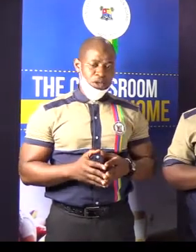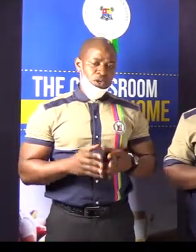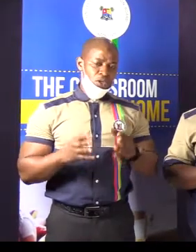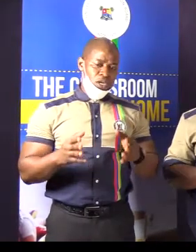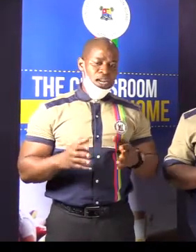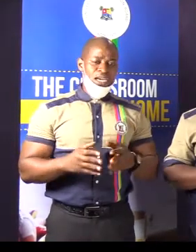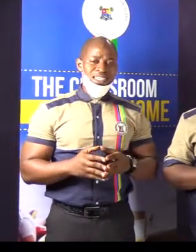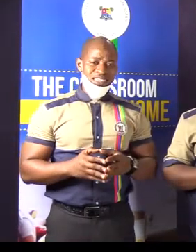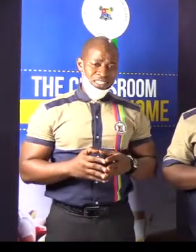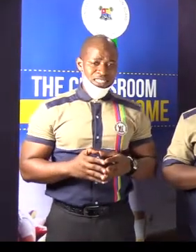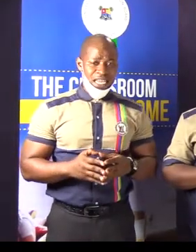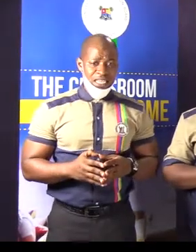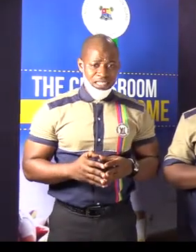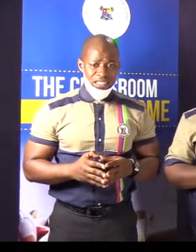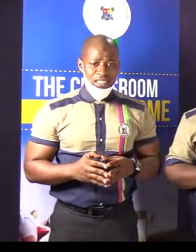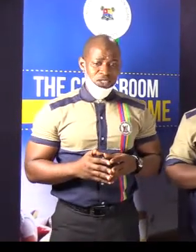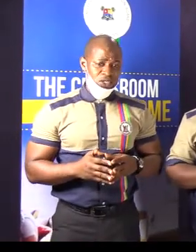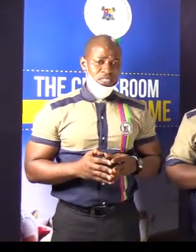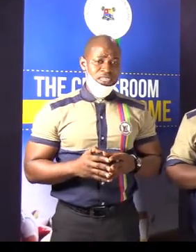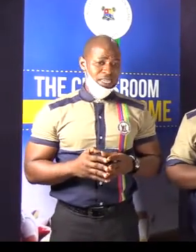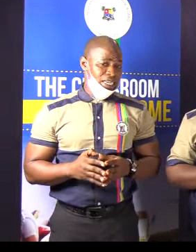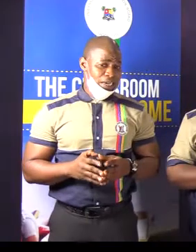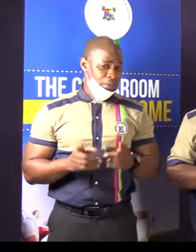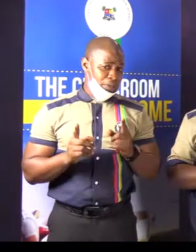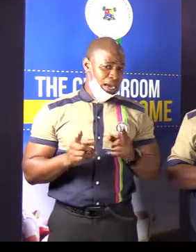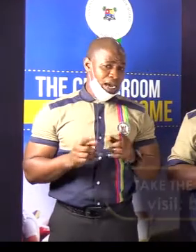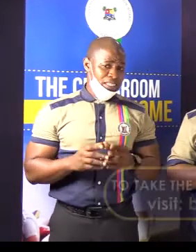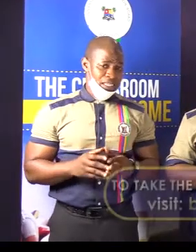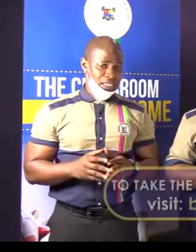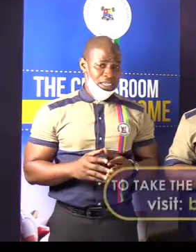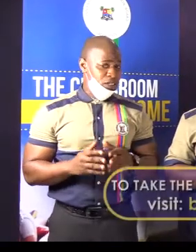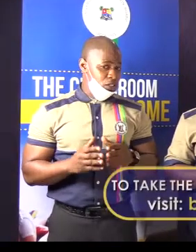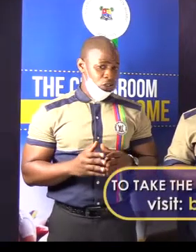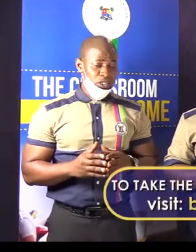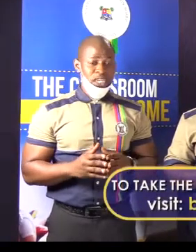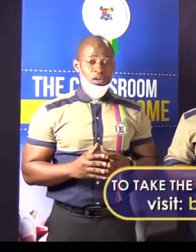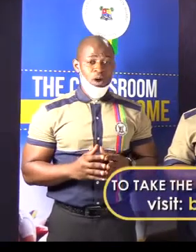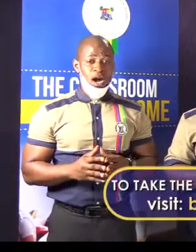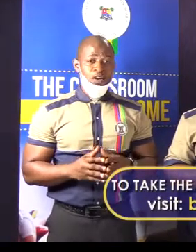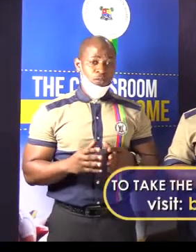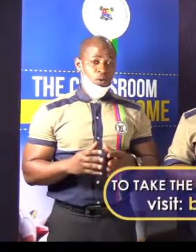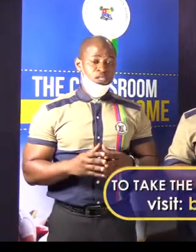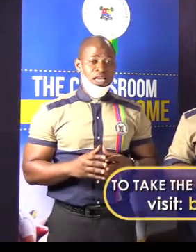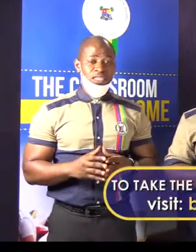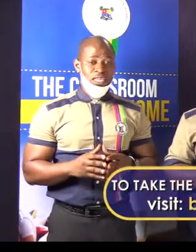with. You can access these tests using the link